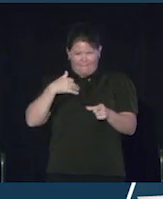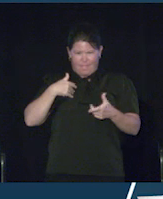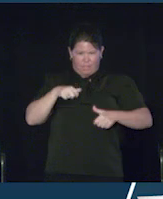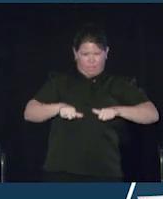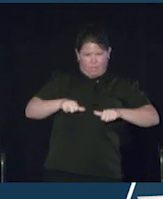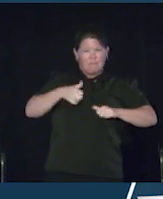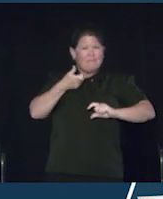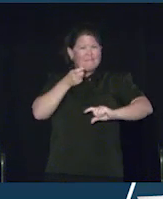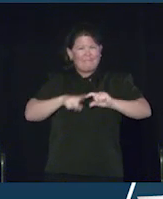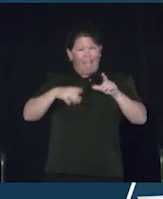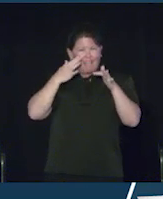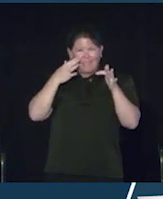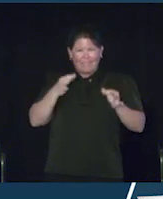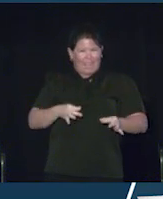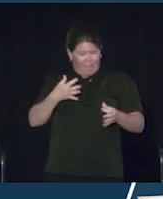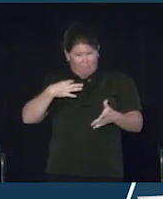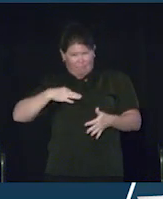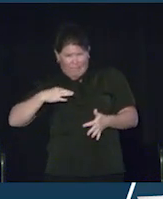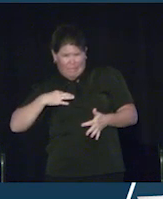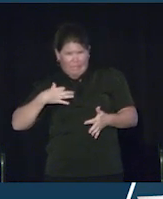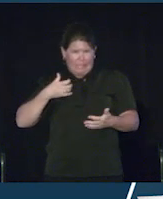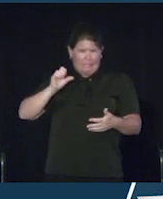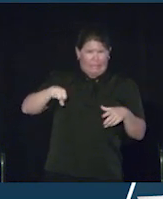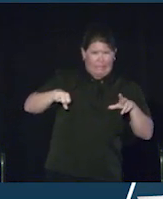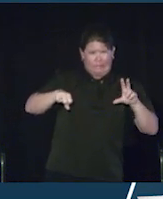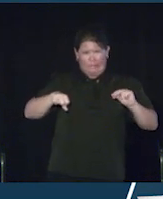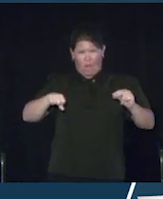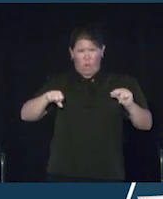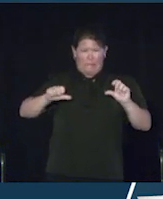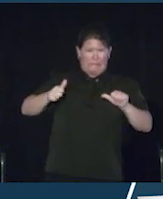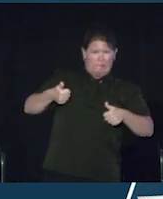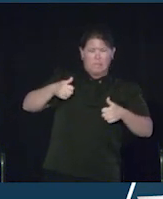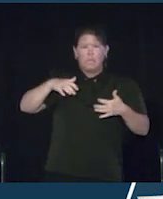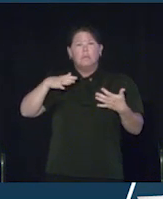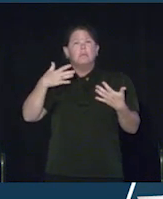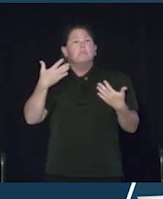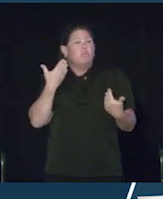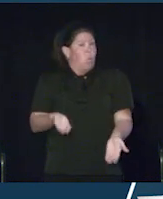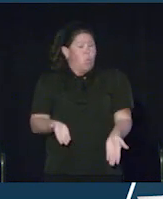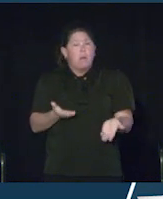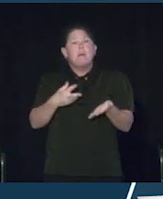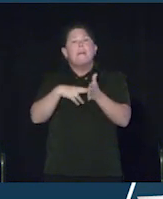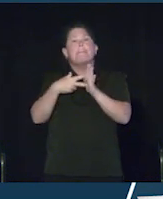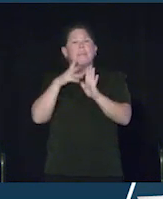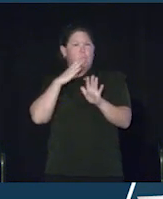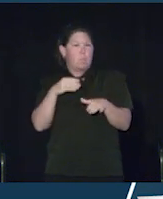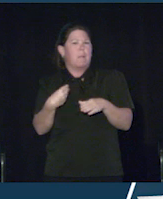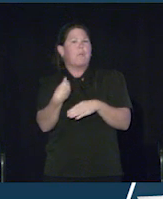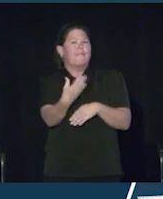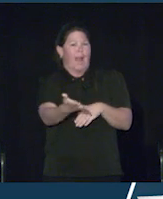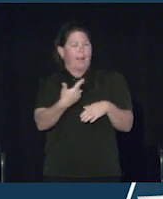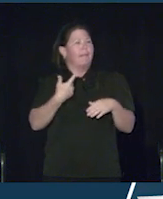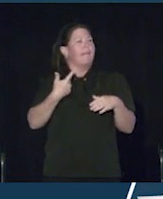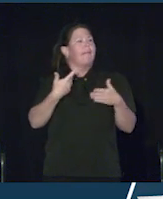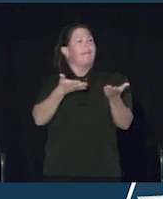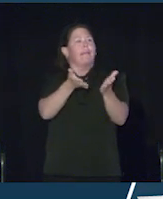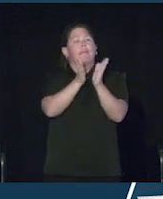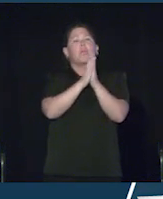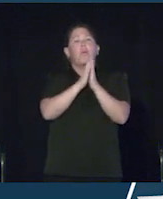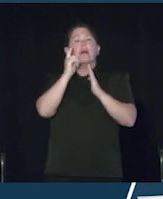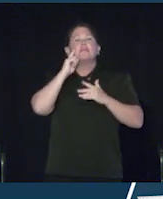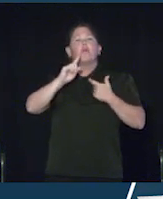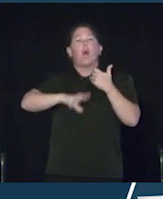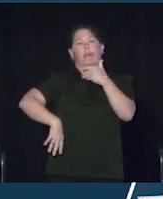on the information that has been submitted at the time of the application, we will issue what's called a request for additional